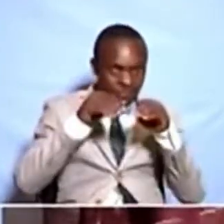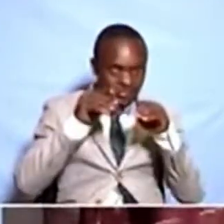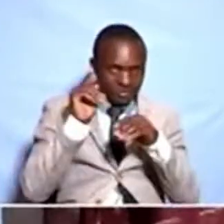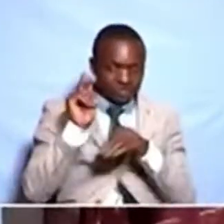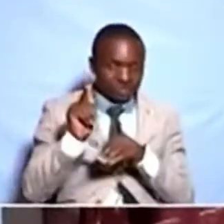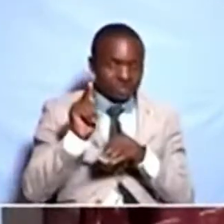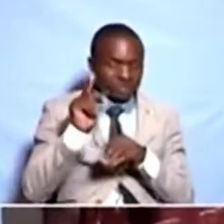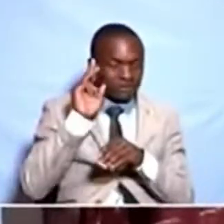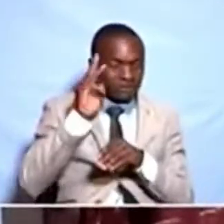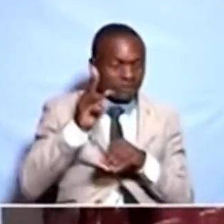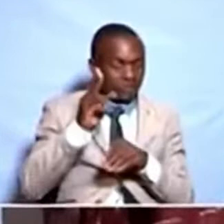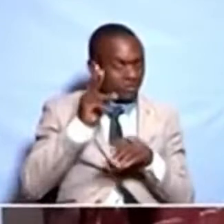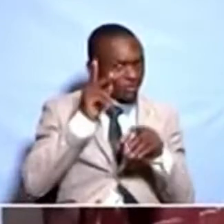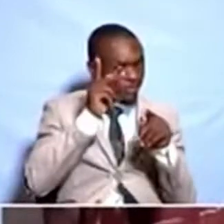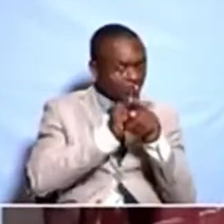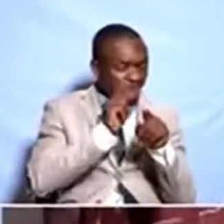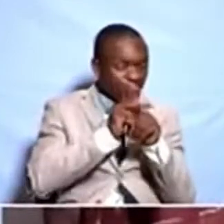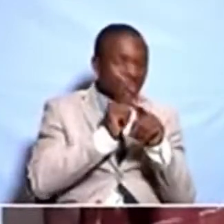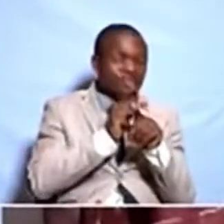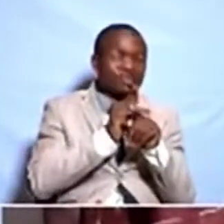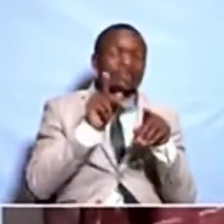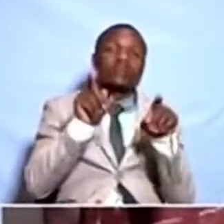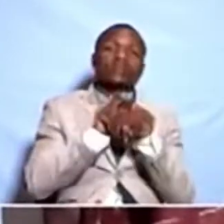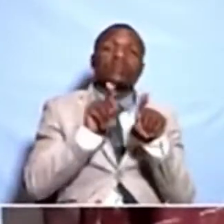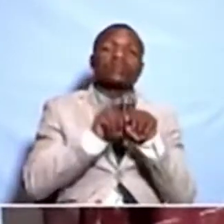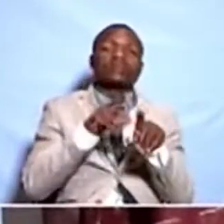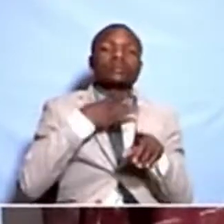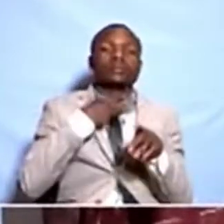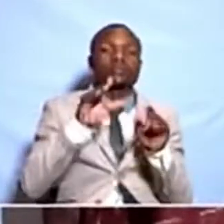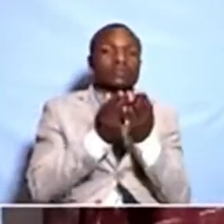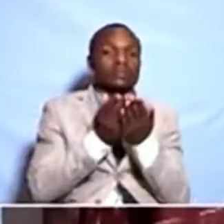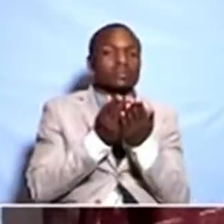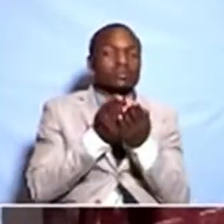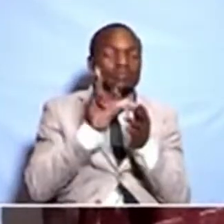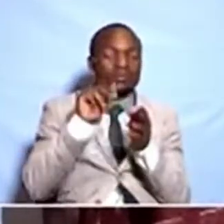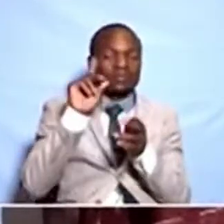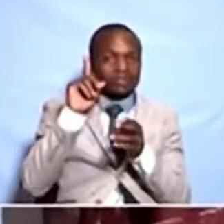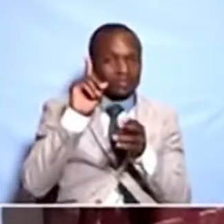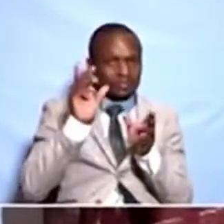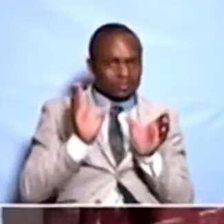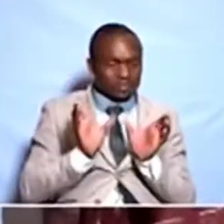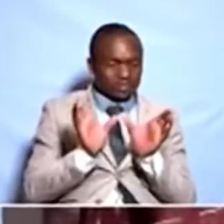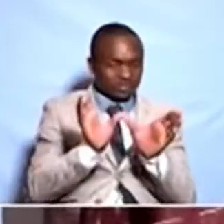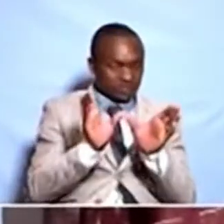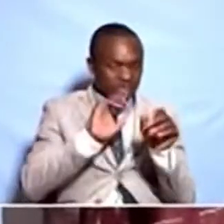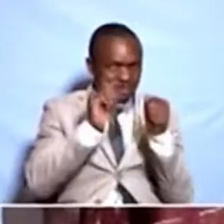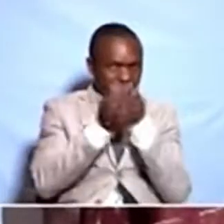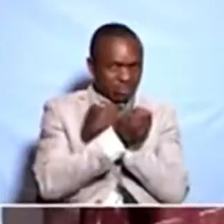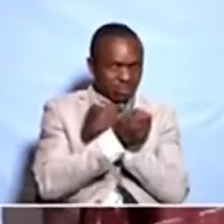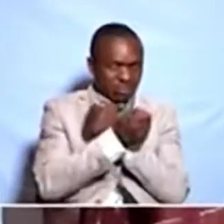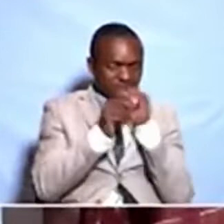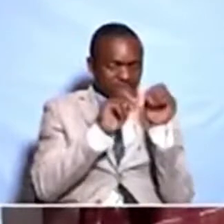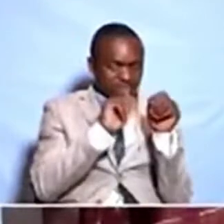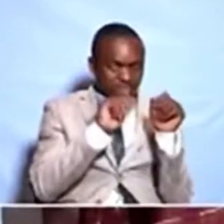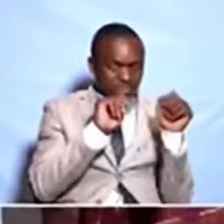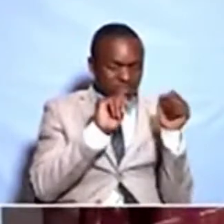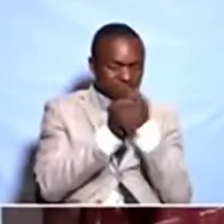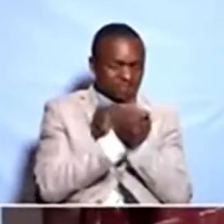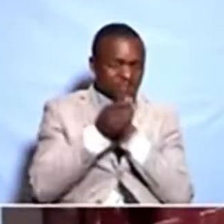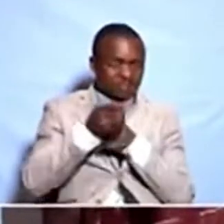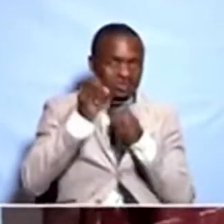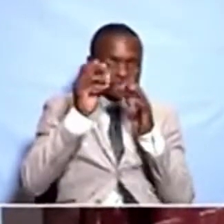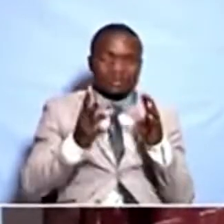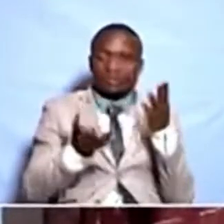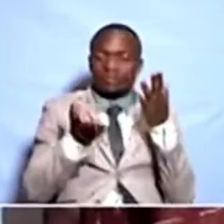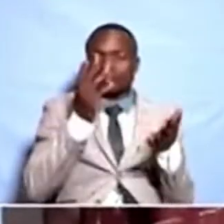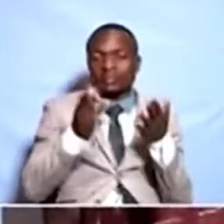still maintain that same book, because no one is going to allow him to do the change of ownership unless he decides to go